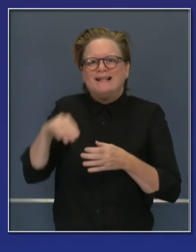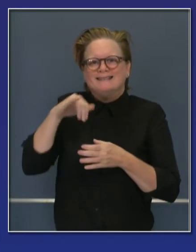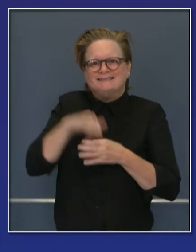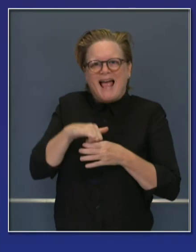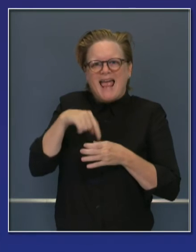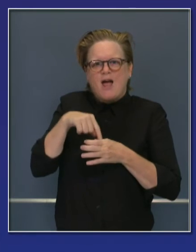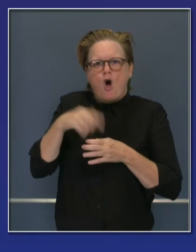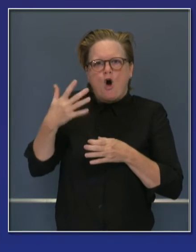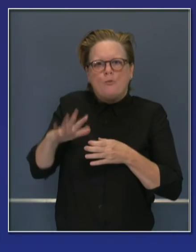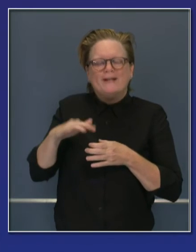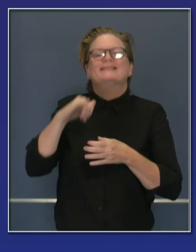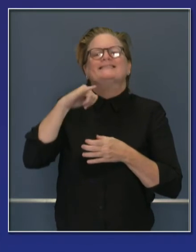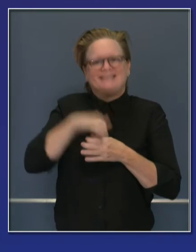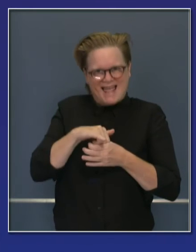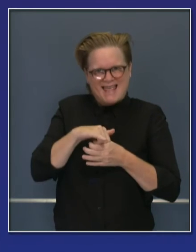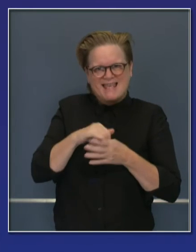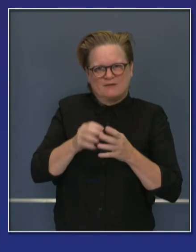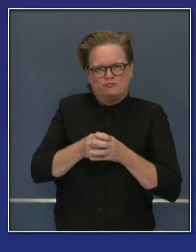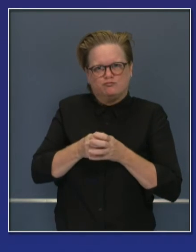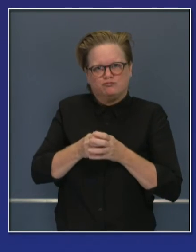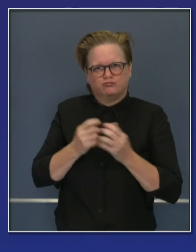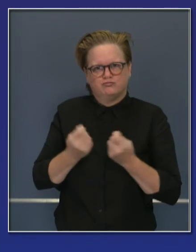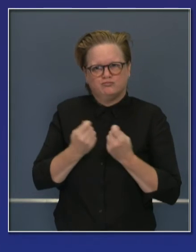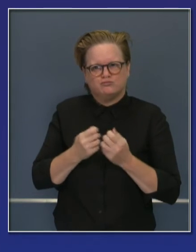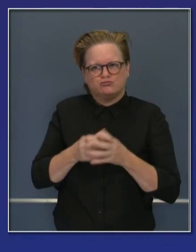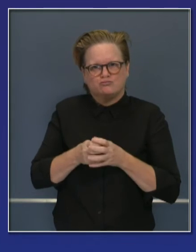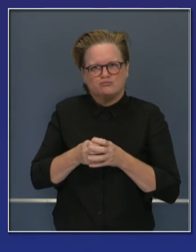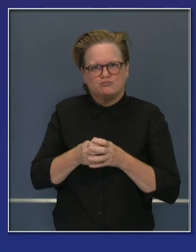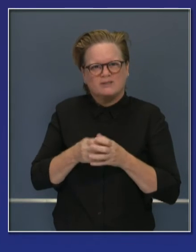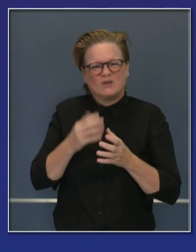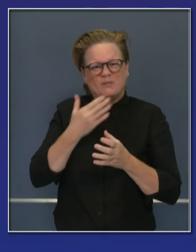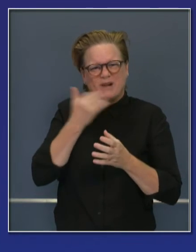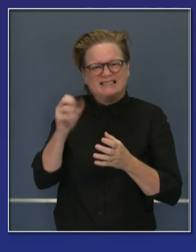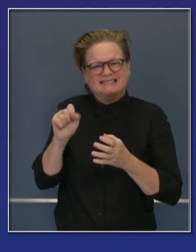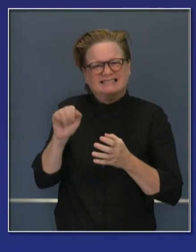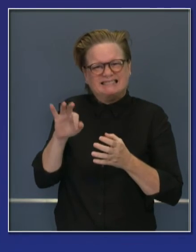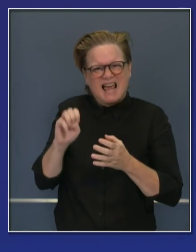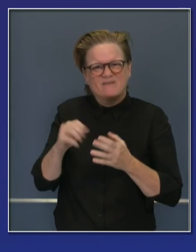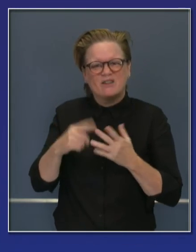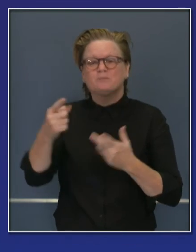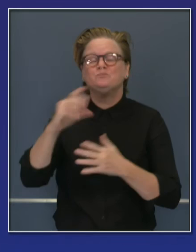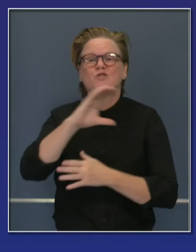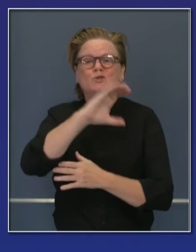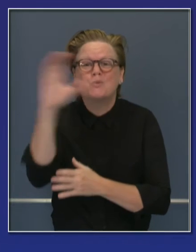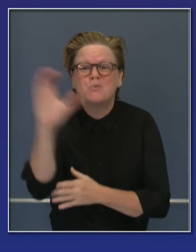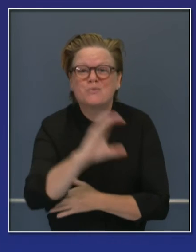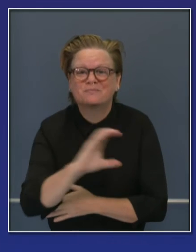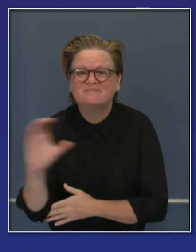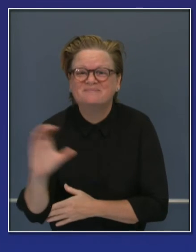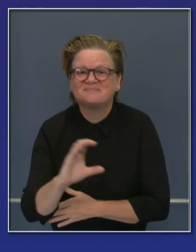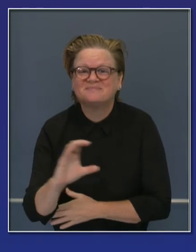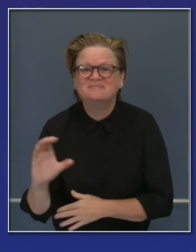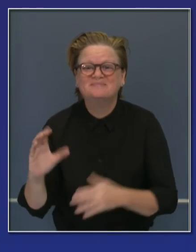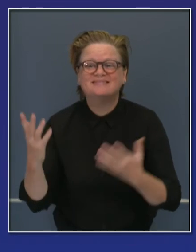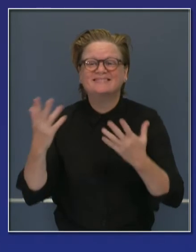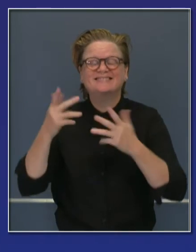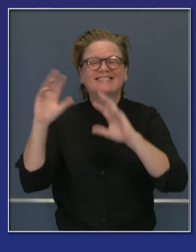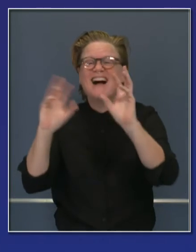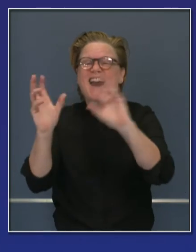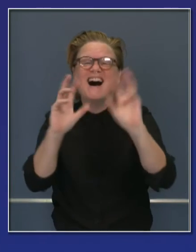with our family, but we're going to keep it safe and Zoom and interact with her that way. Of course, we know